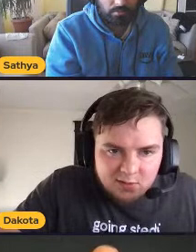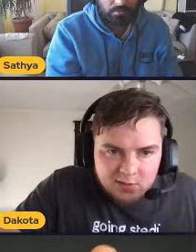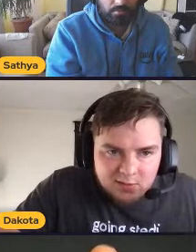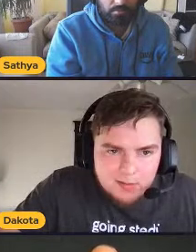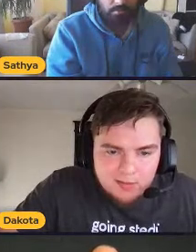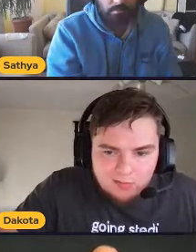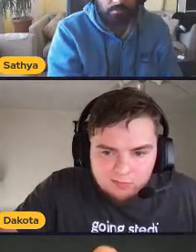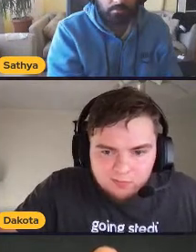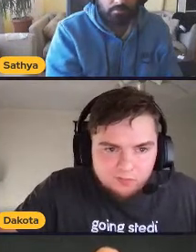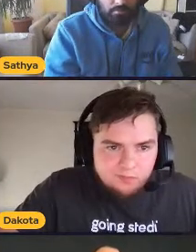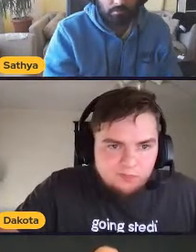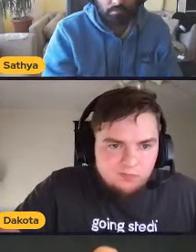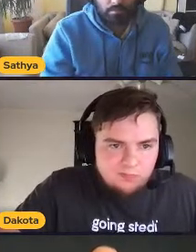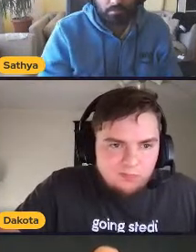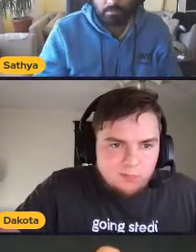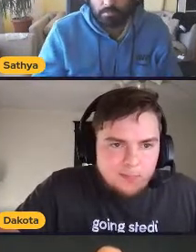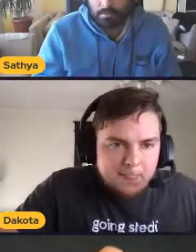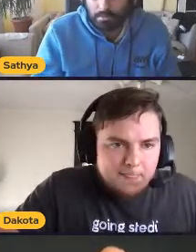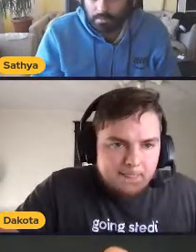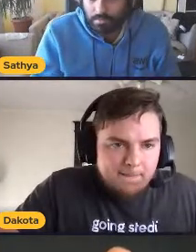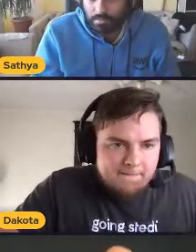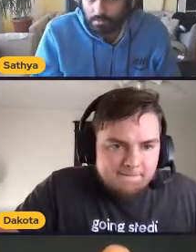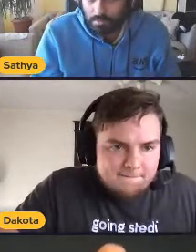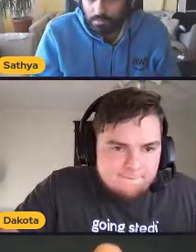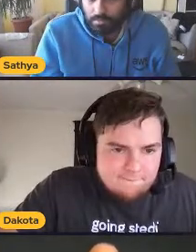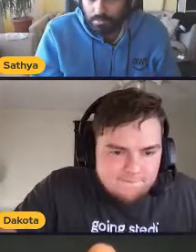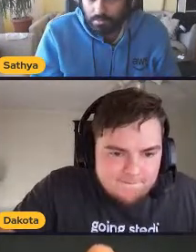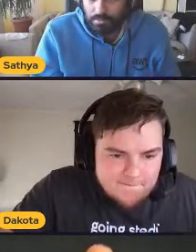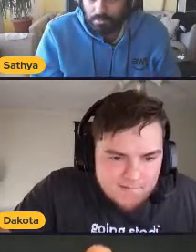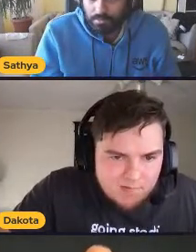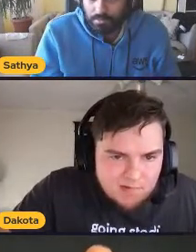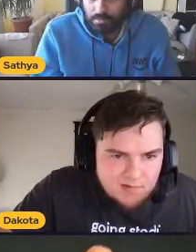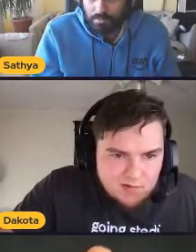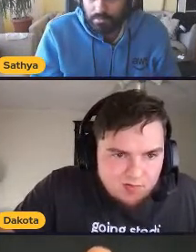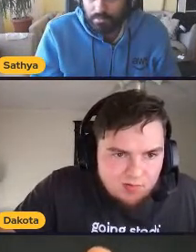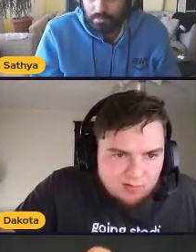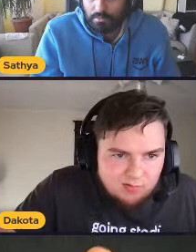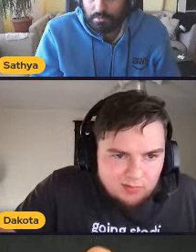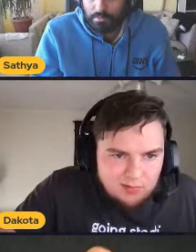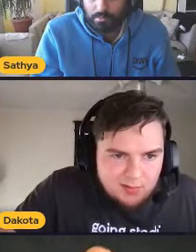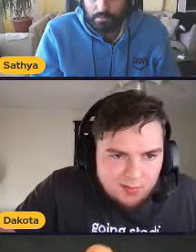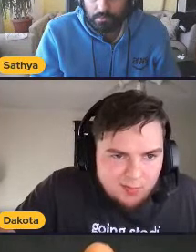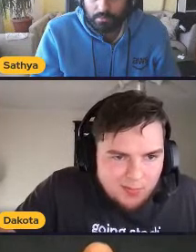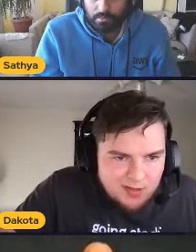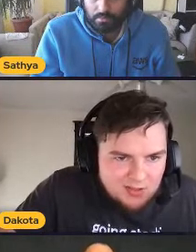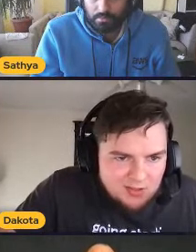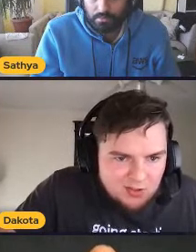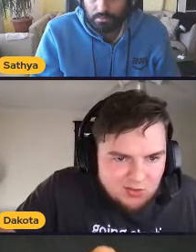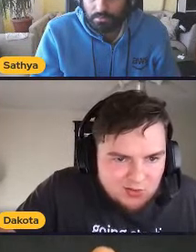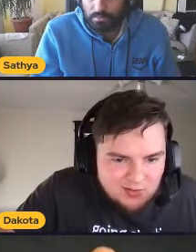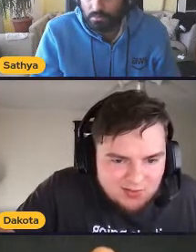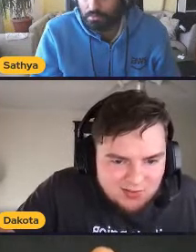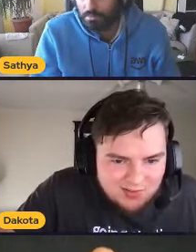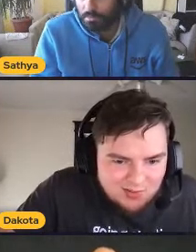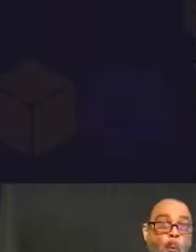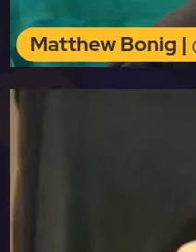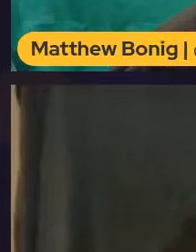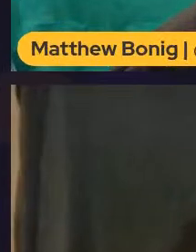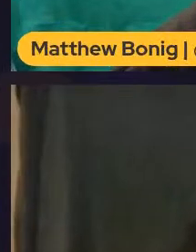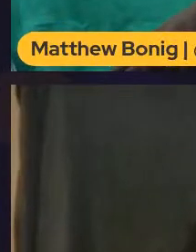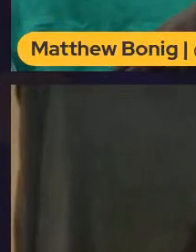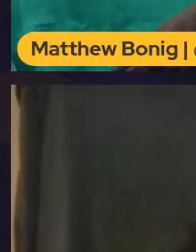what's going to be changed during a infrastructure as code. Are you going to wipe out a database or whatever? So this is going to be a really good tool and they could definitely use your